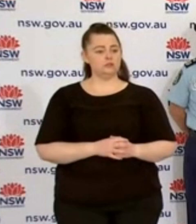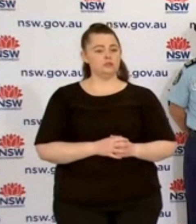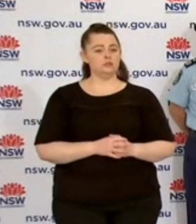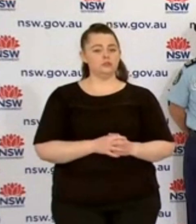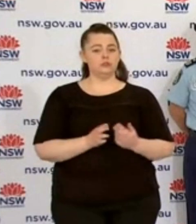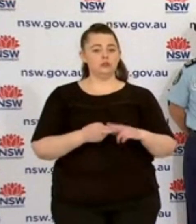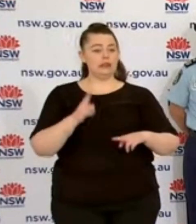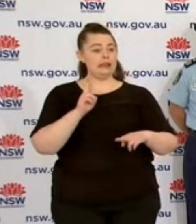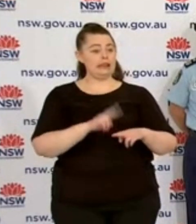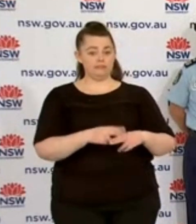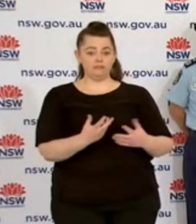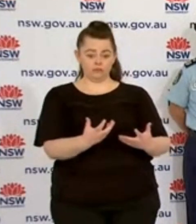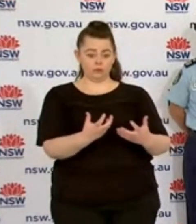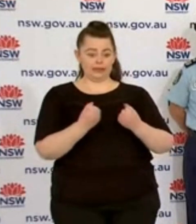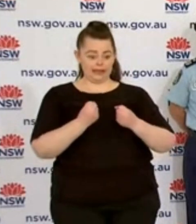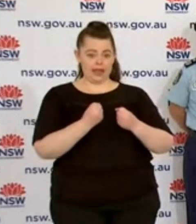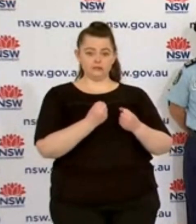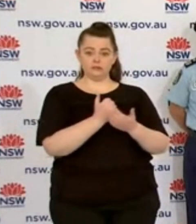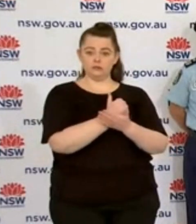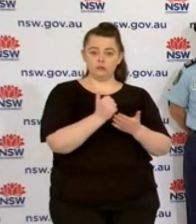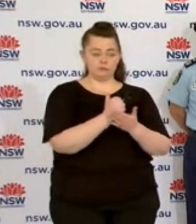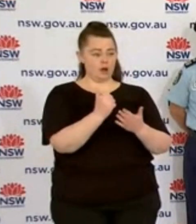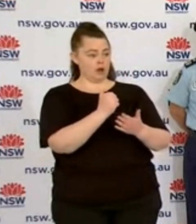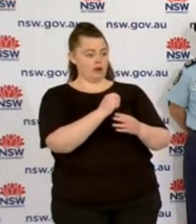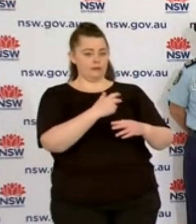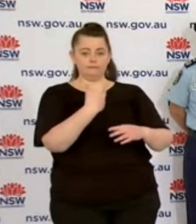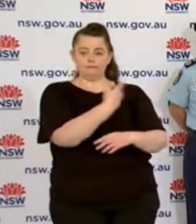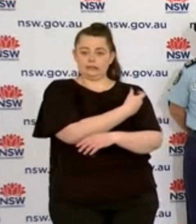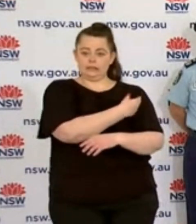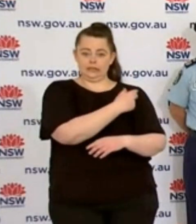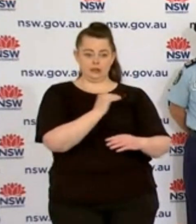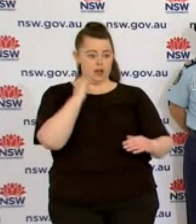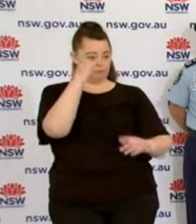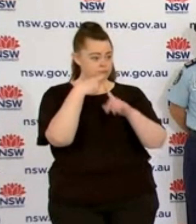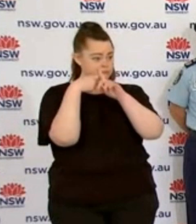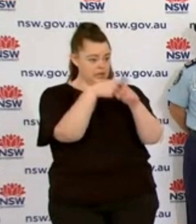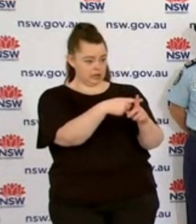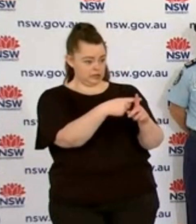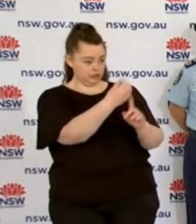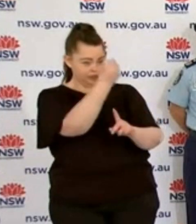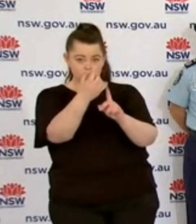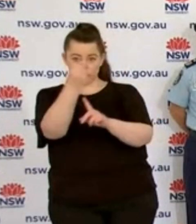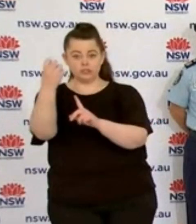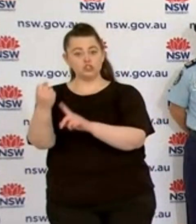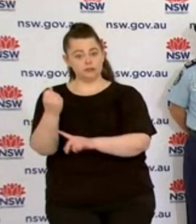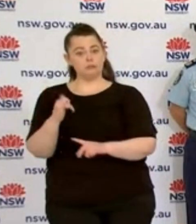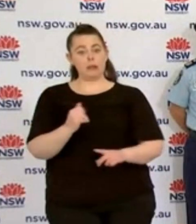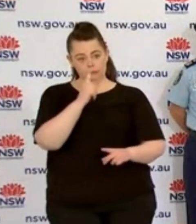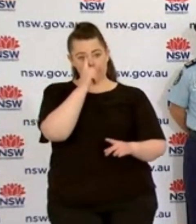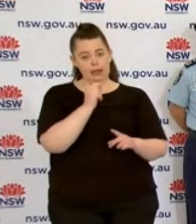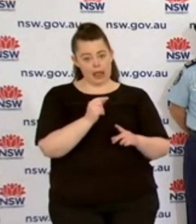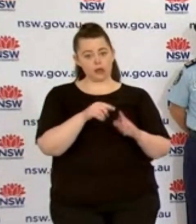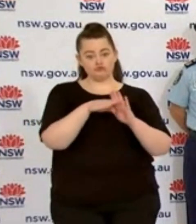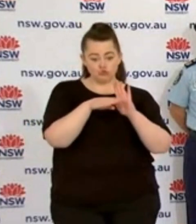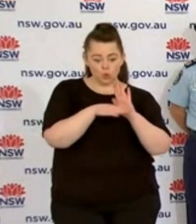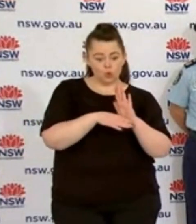consider what is safe to do in September and October that we can't do today. Many, and I make this point, a lot